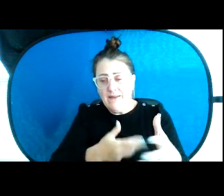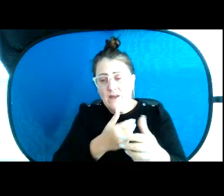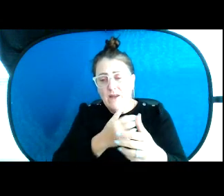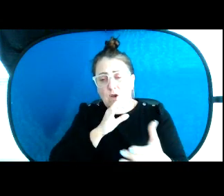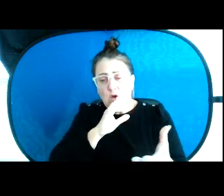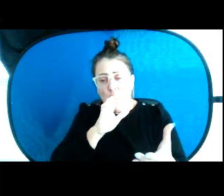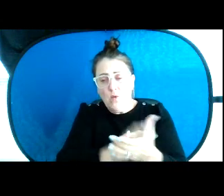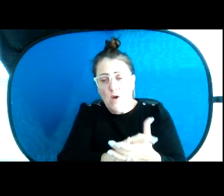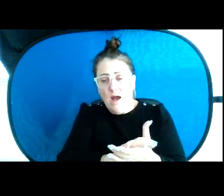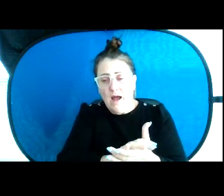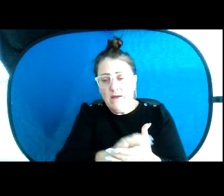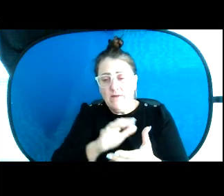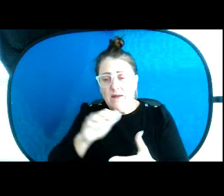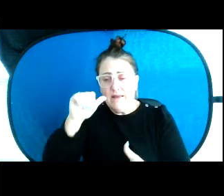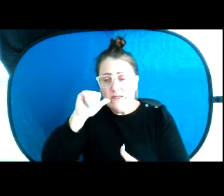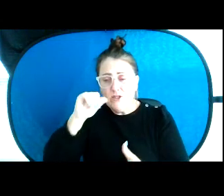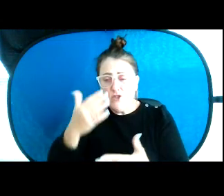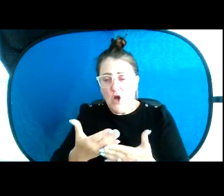a 3-year-old daughter.